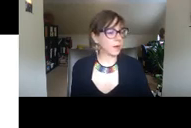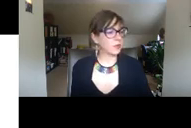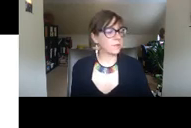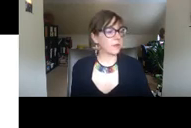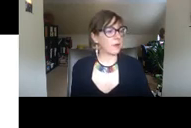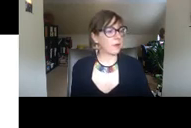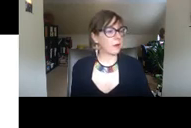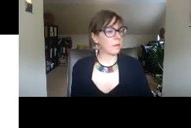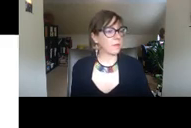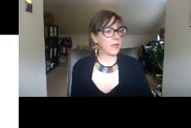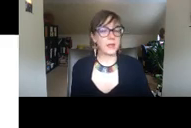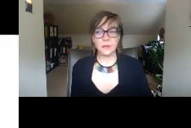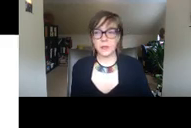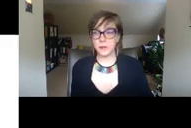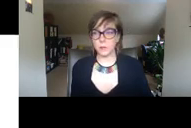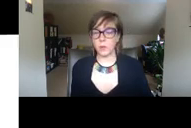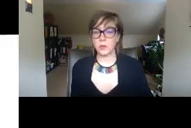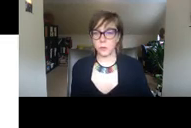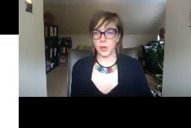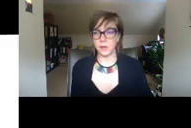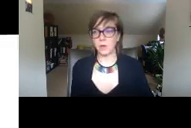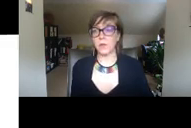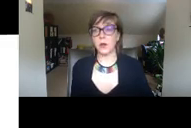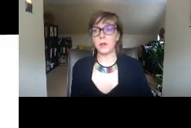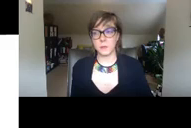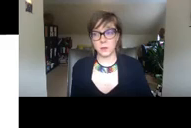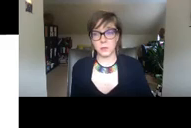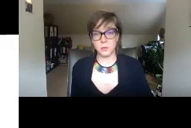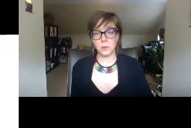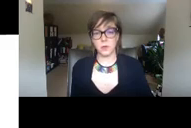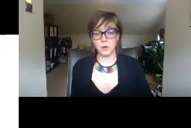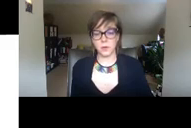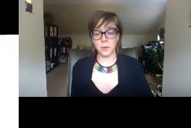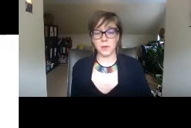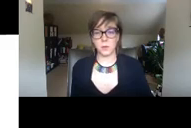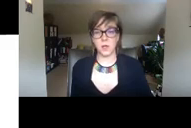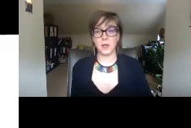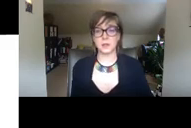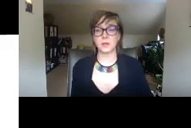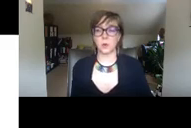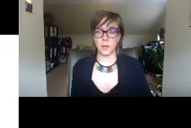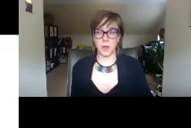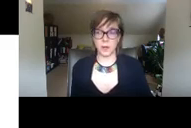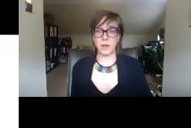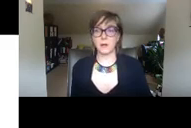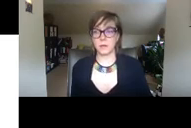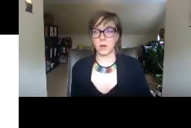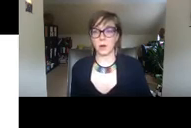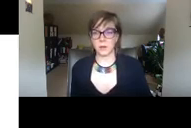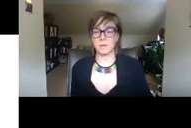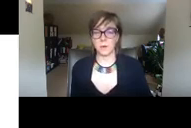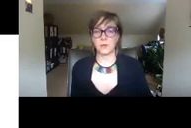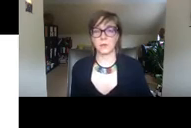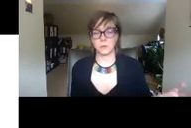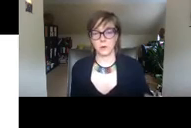would imagine. They think that remote interpreting, their experience with remote interpreting, by the way, is OPI and